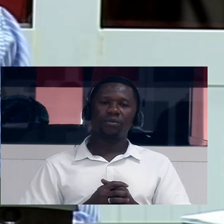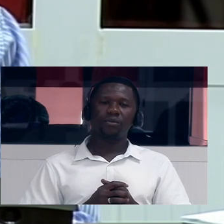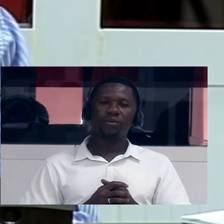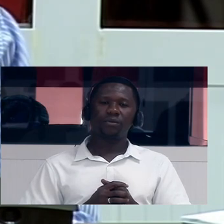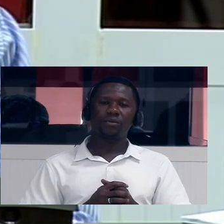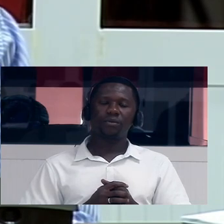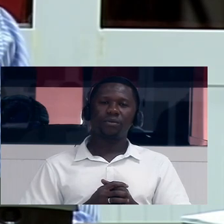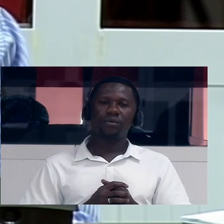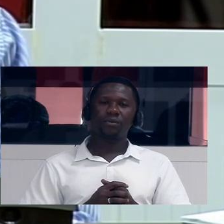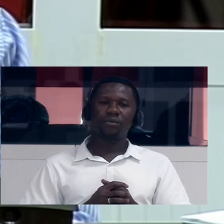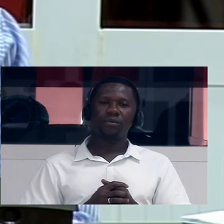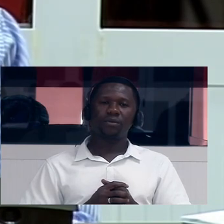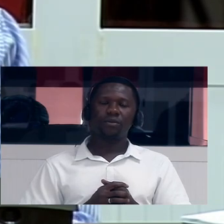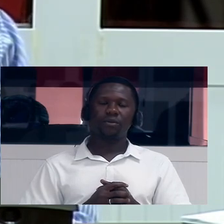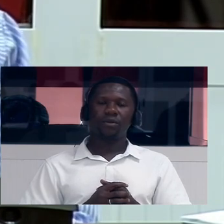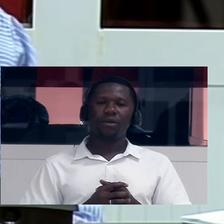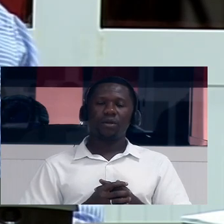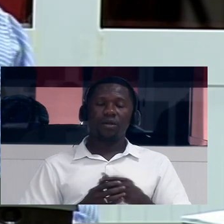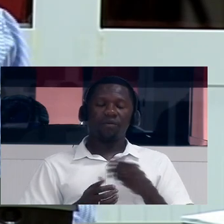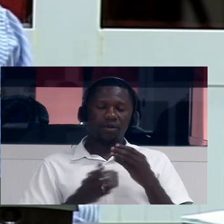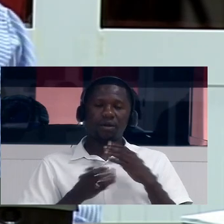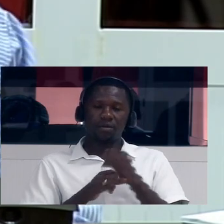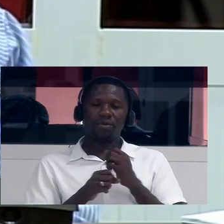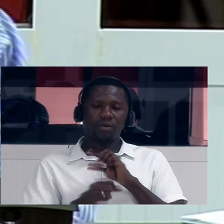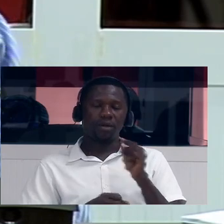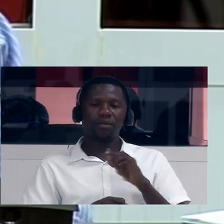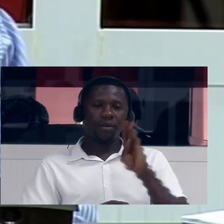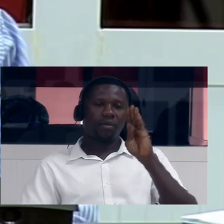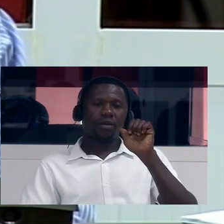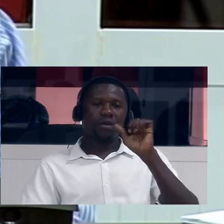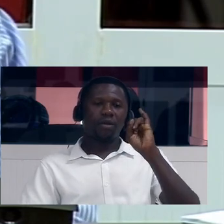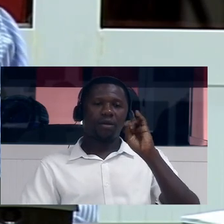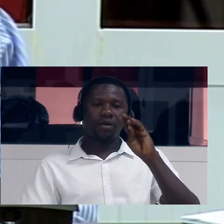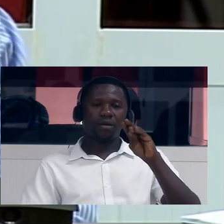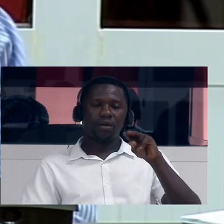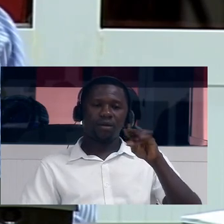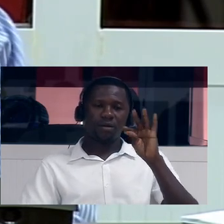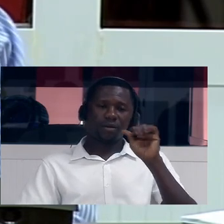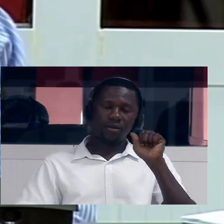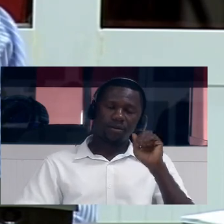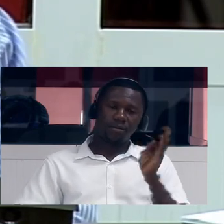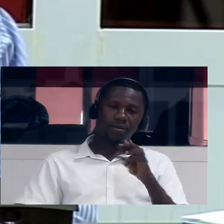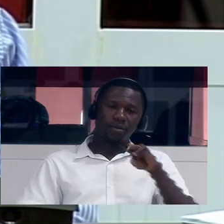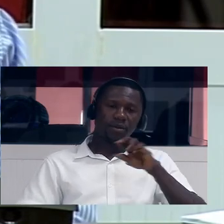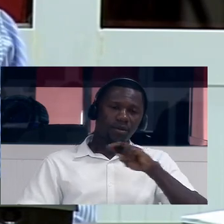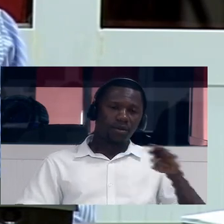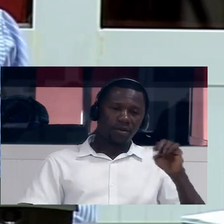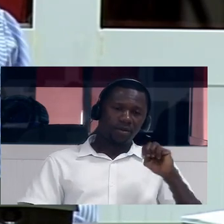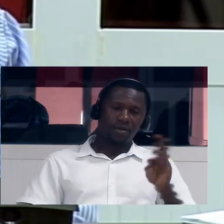You can assist me with the name. I forgot the name now. Bintamani, yeah, that's it. Bintamani, yes. Yeah, there was some activity at the